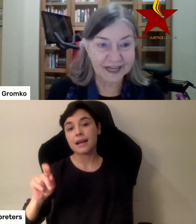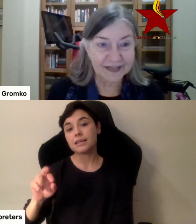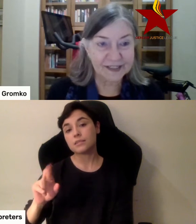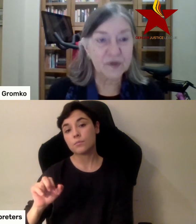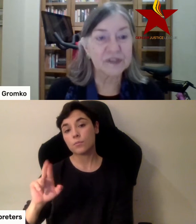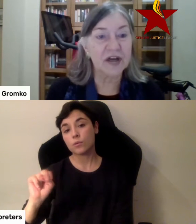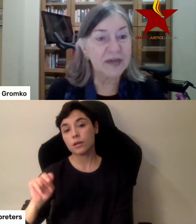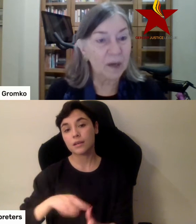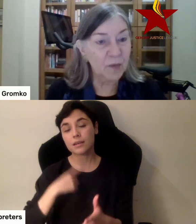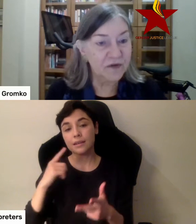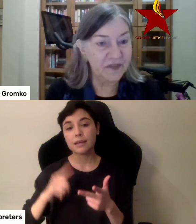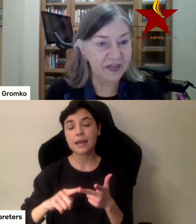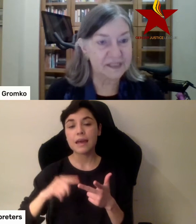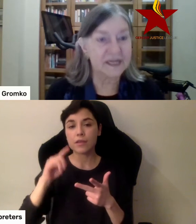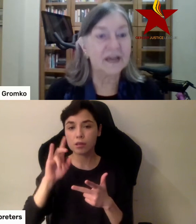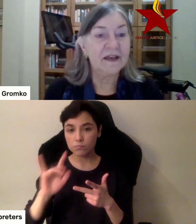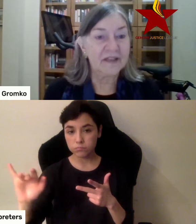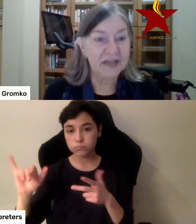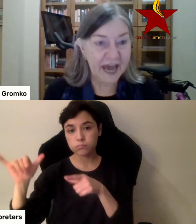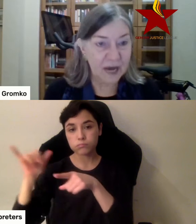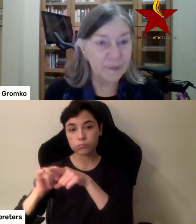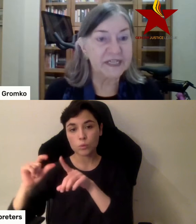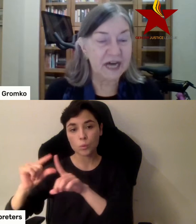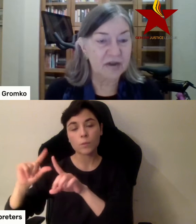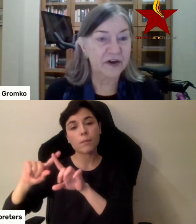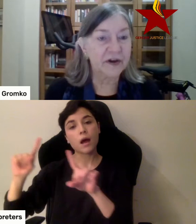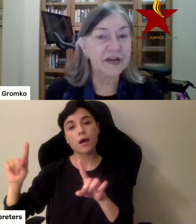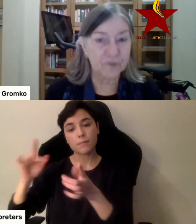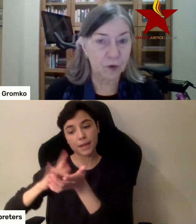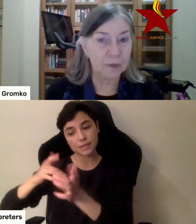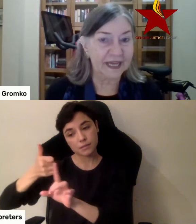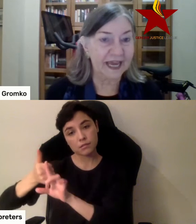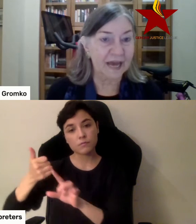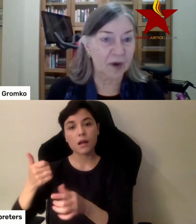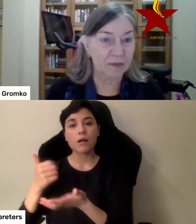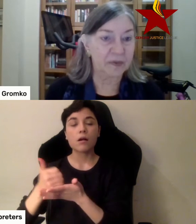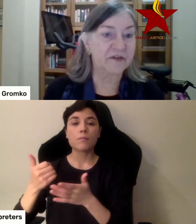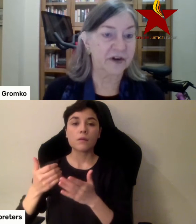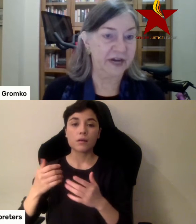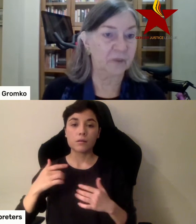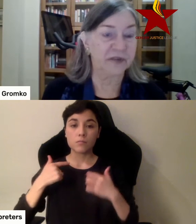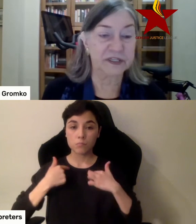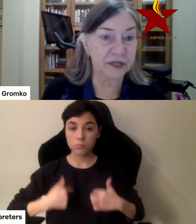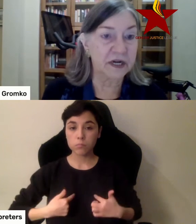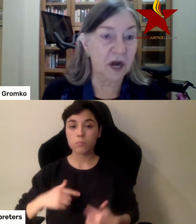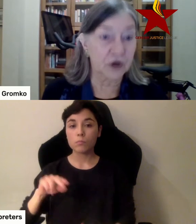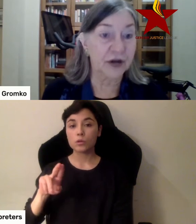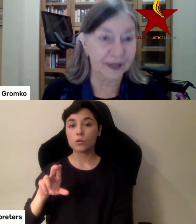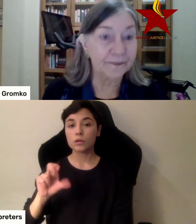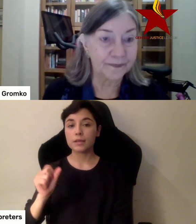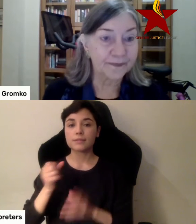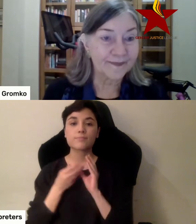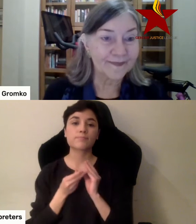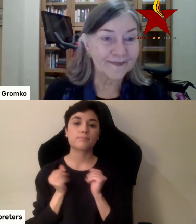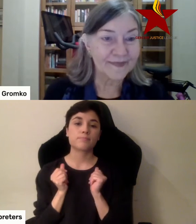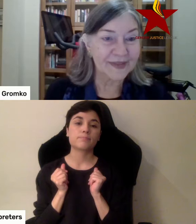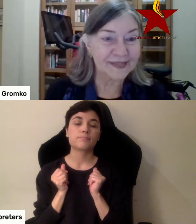mucus in the lungs. So there's a number of things that can be done very informally and probably very helpfully, certainly not